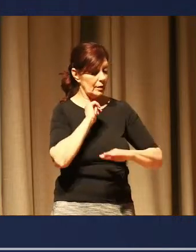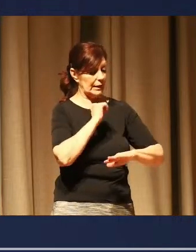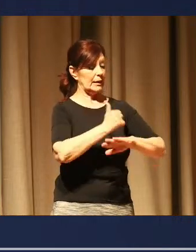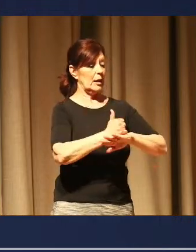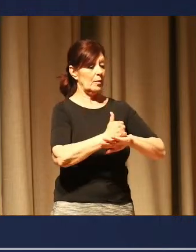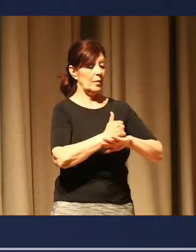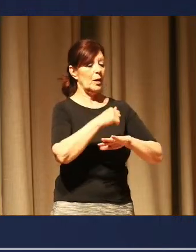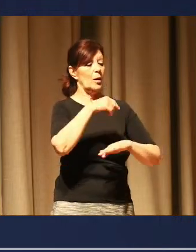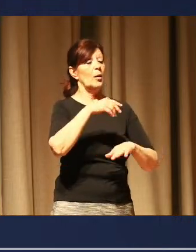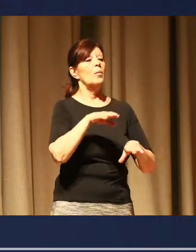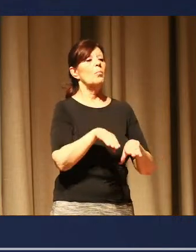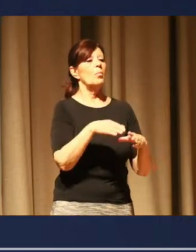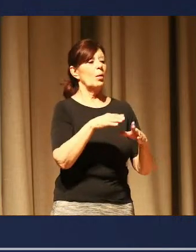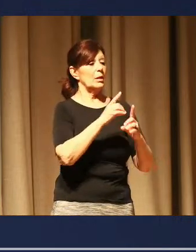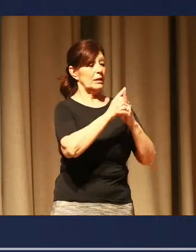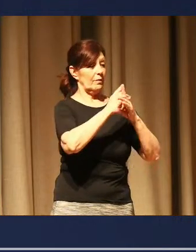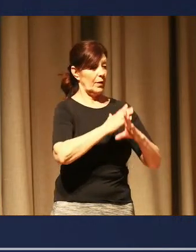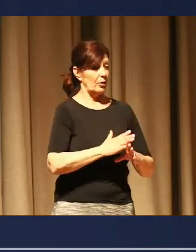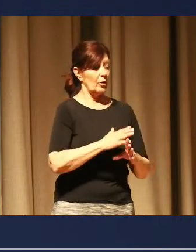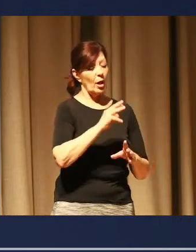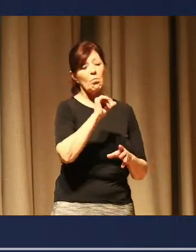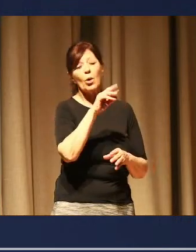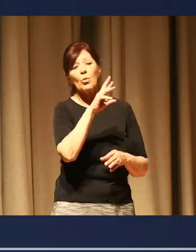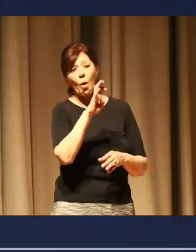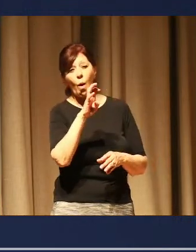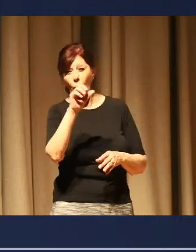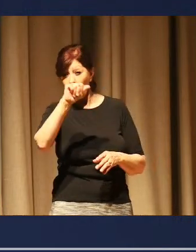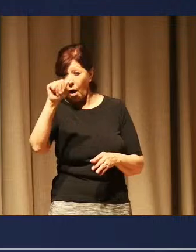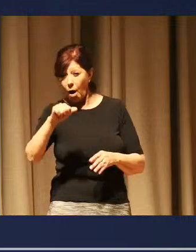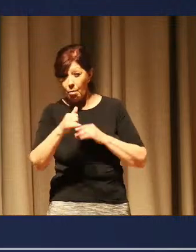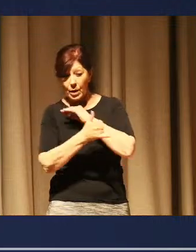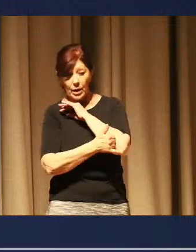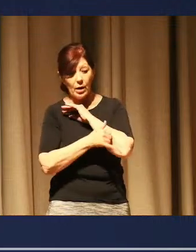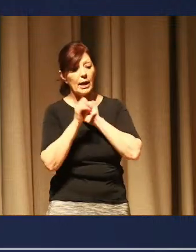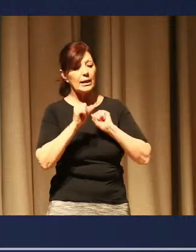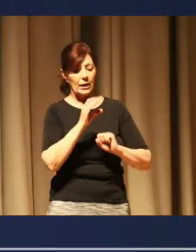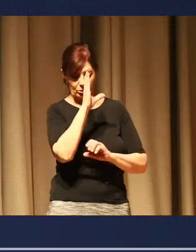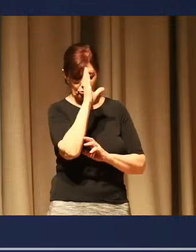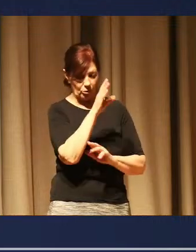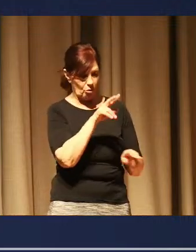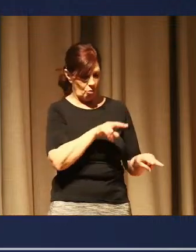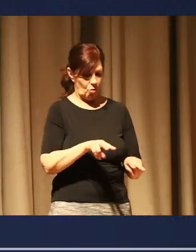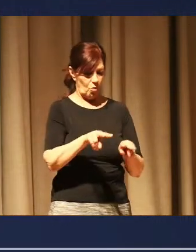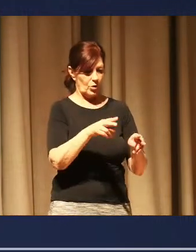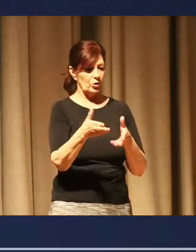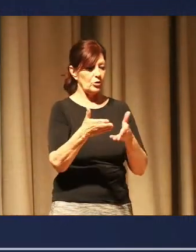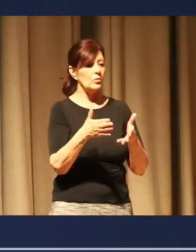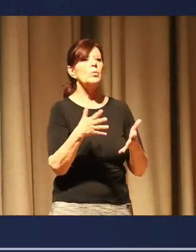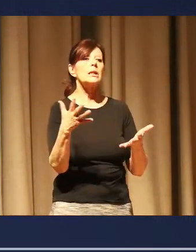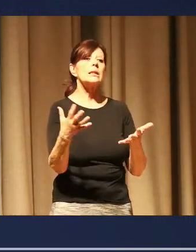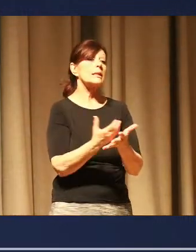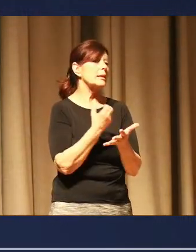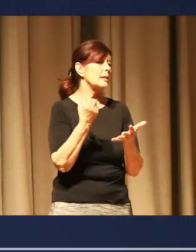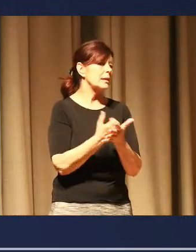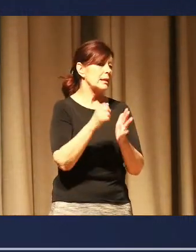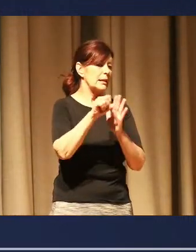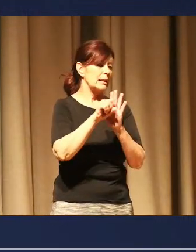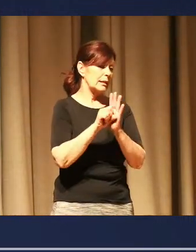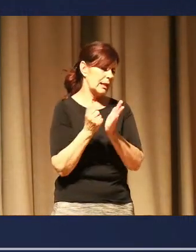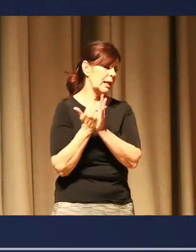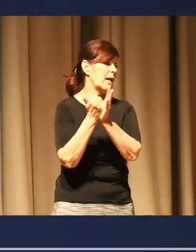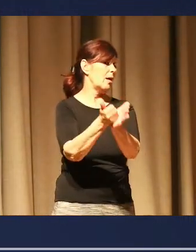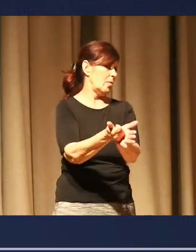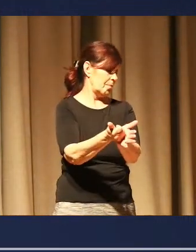defender's office, like Monroe and Albany County, can directly oversee this critical service while taking advantage of state aid and other grants